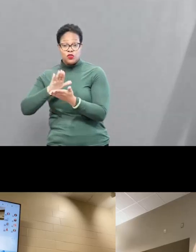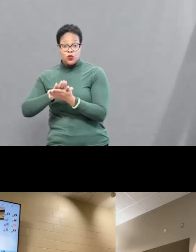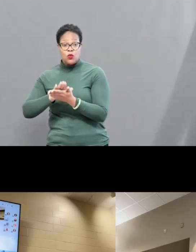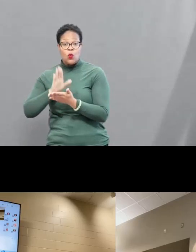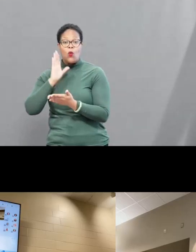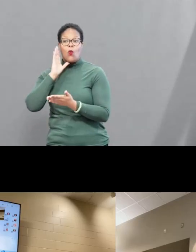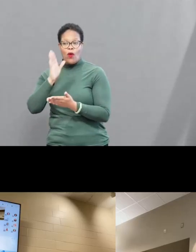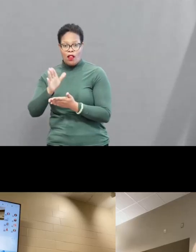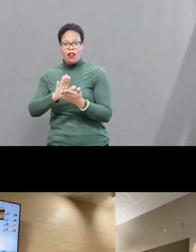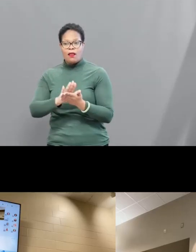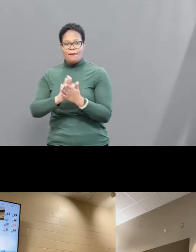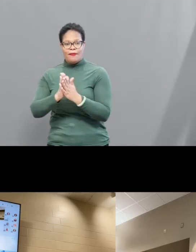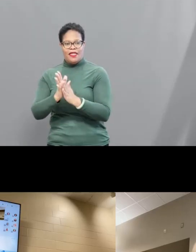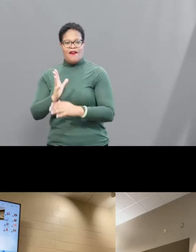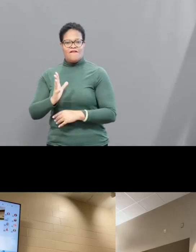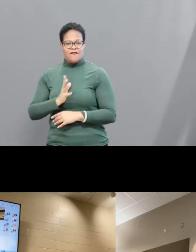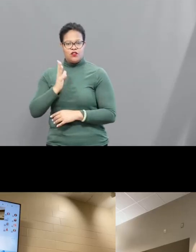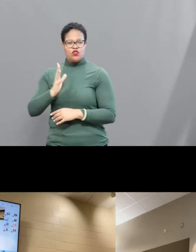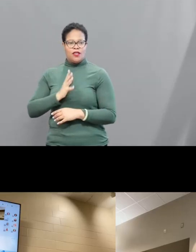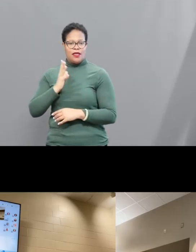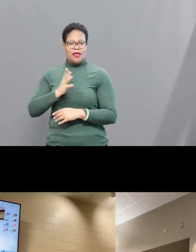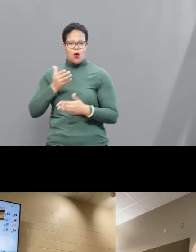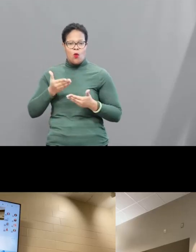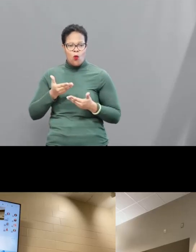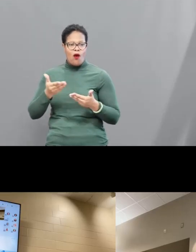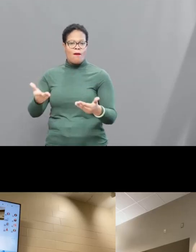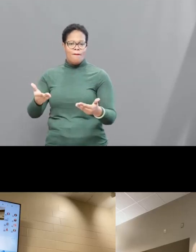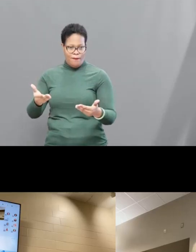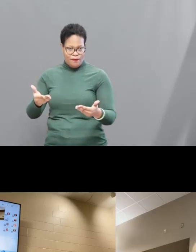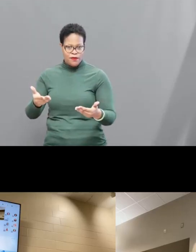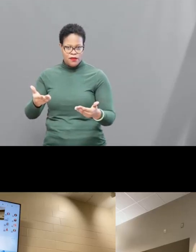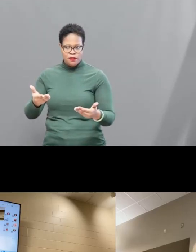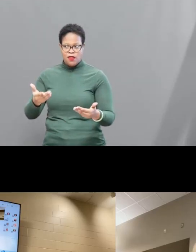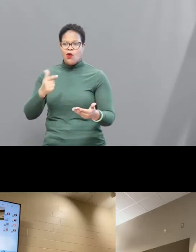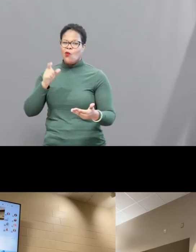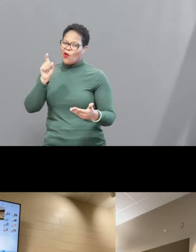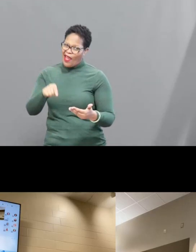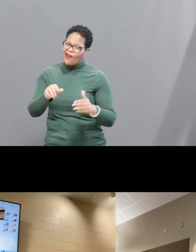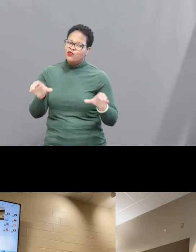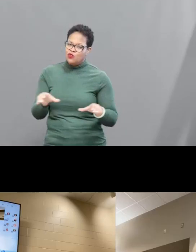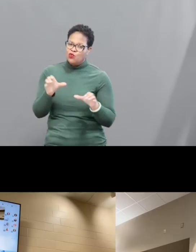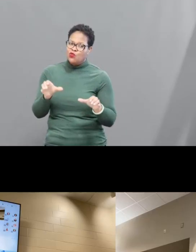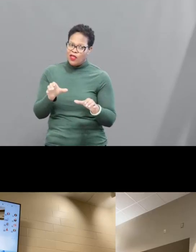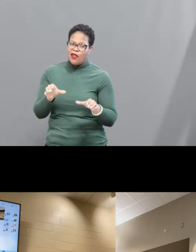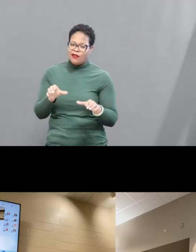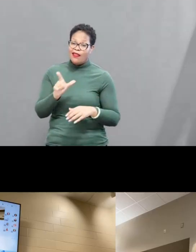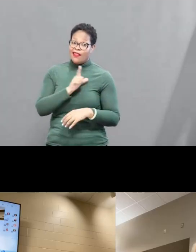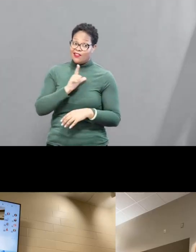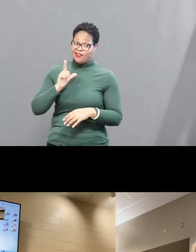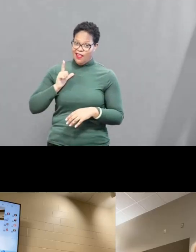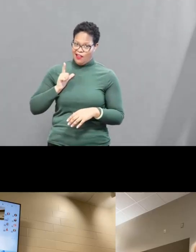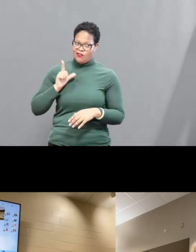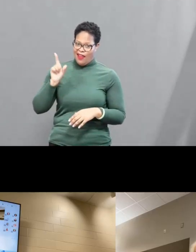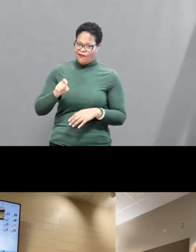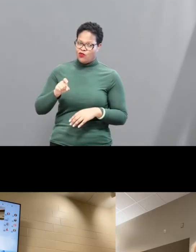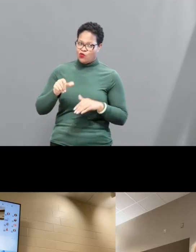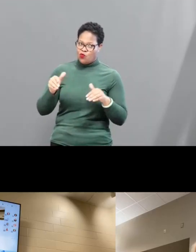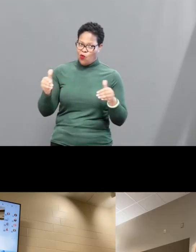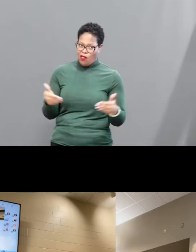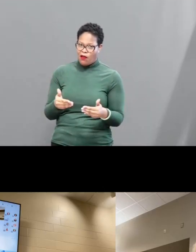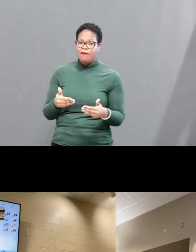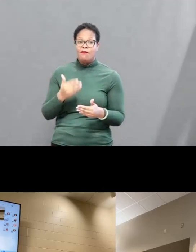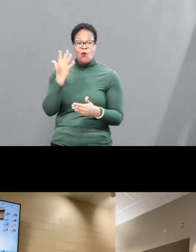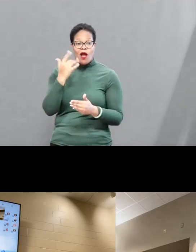be officially welcomed in. We got to do that legislatively because every